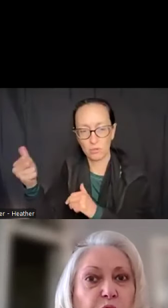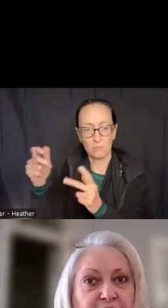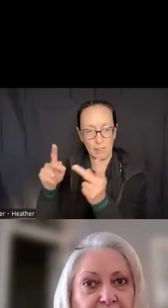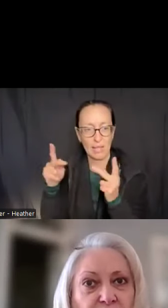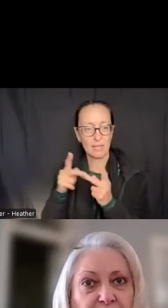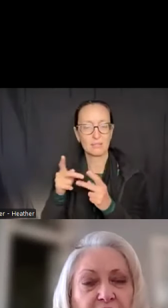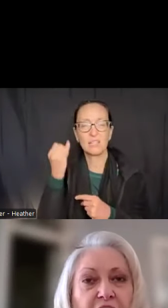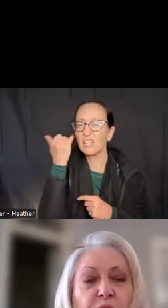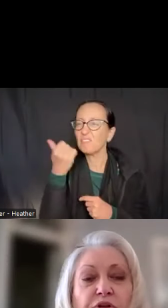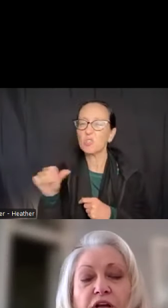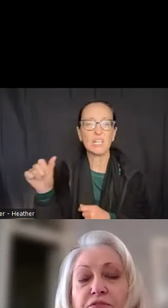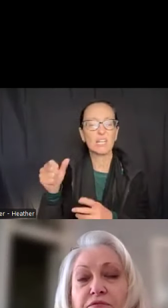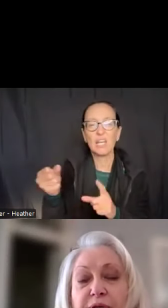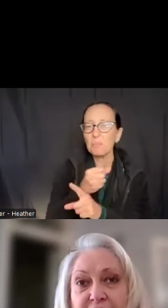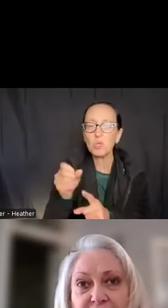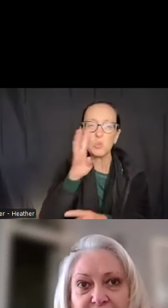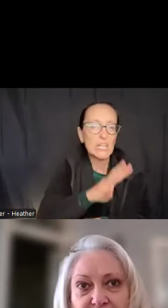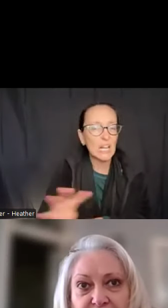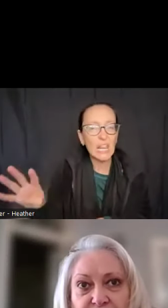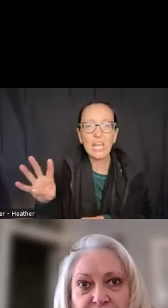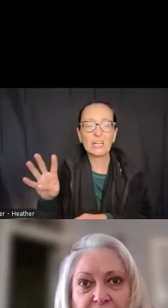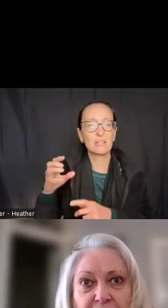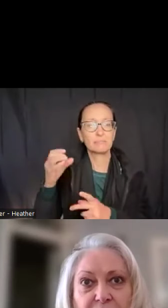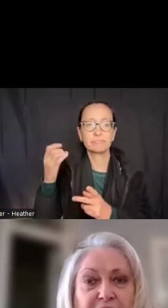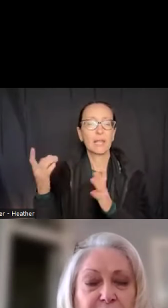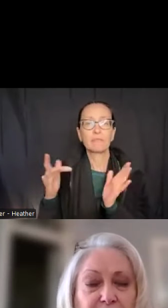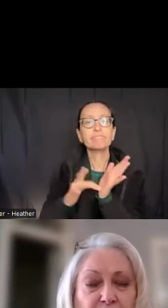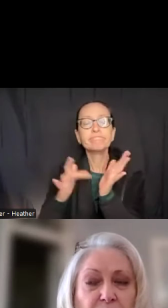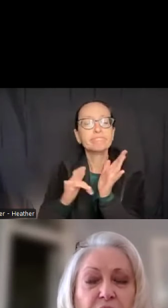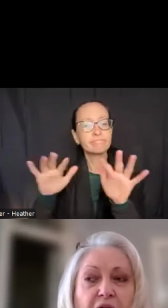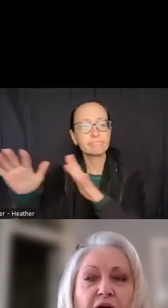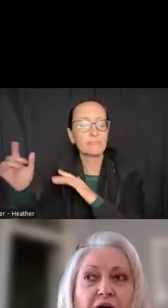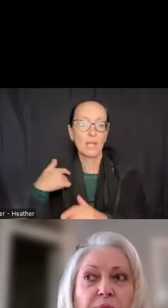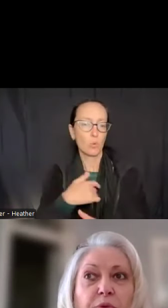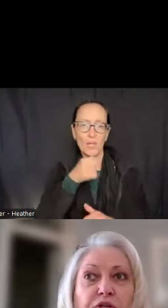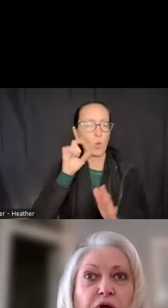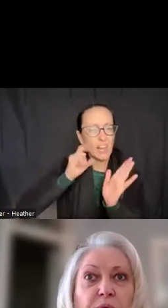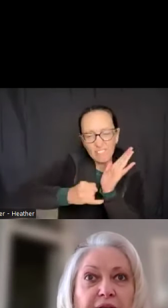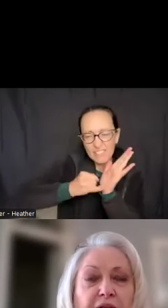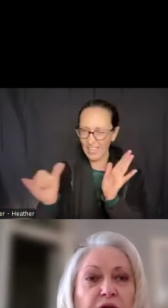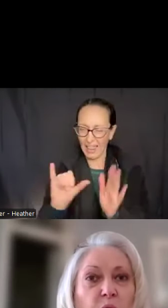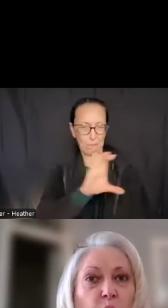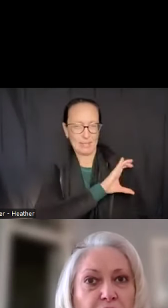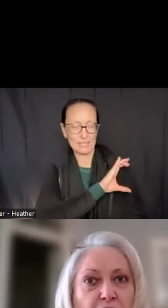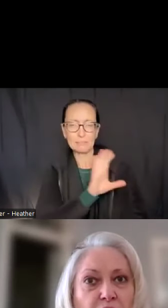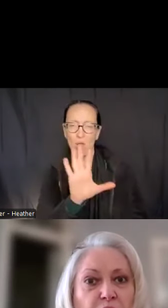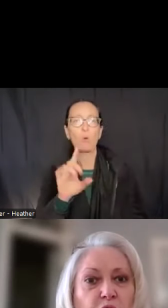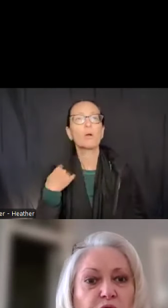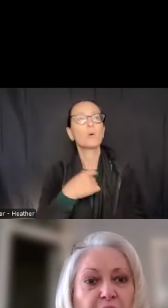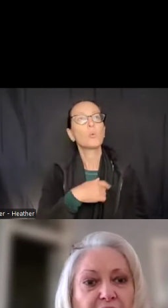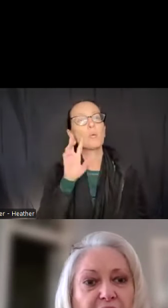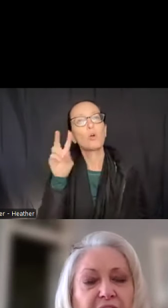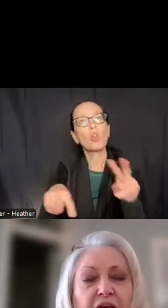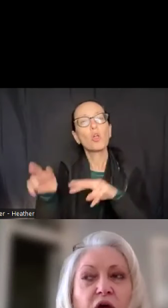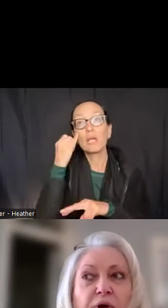neglect, and exploitation. We do not do forensic investigations like policemen do, but we do go in and look at whether or not